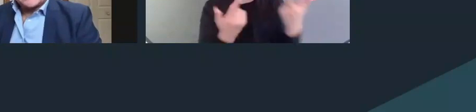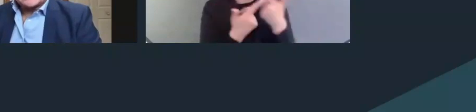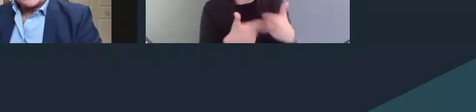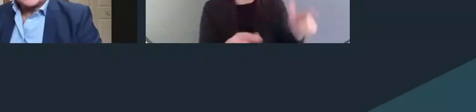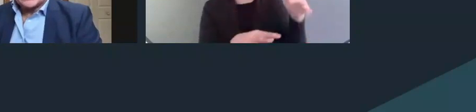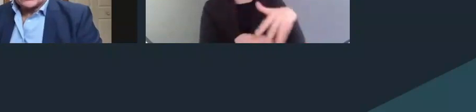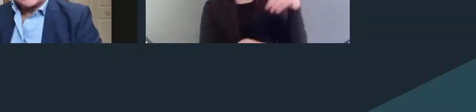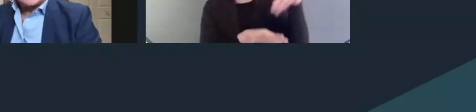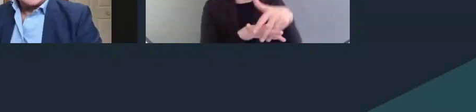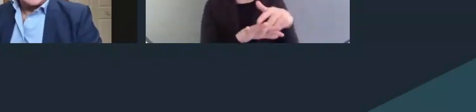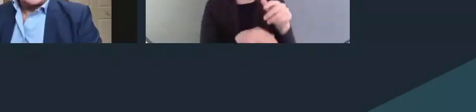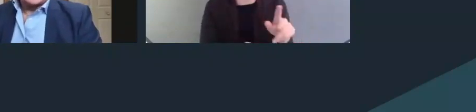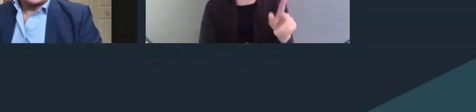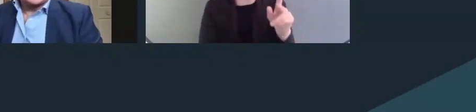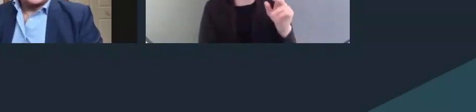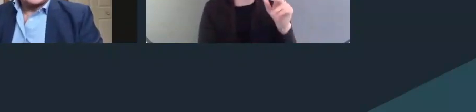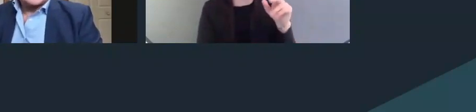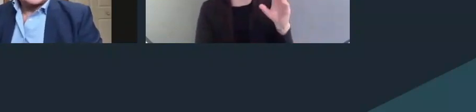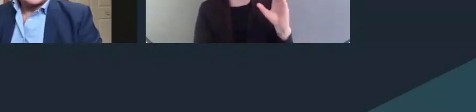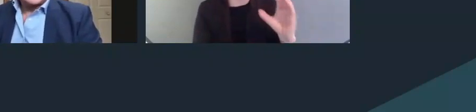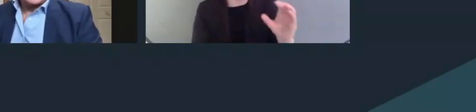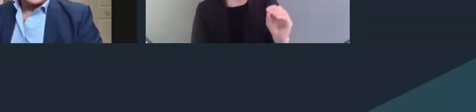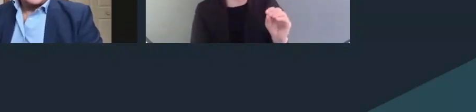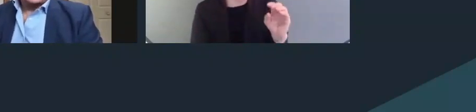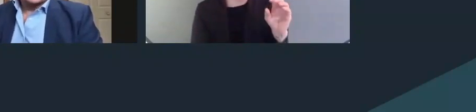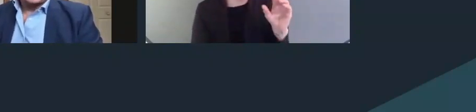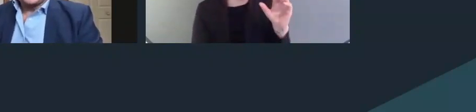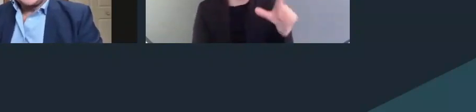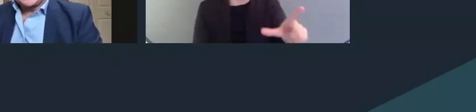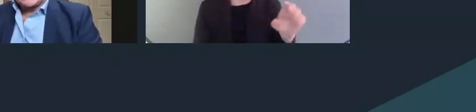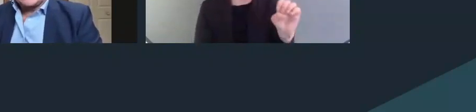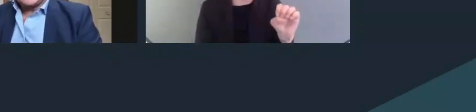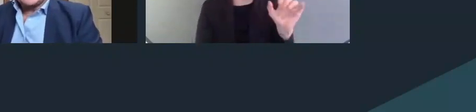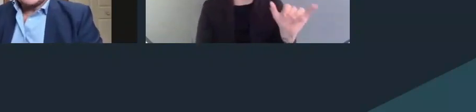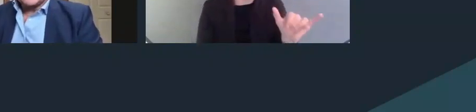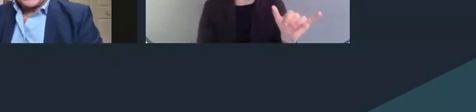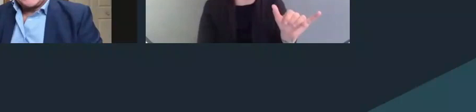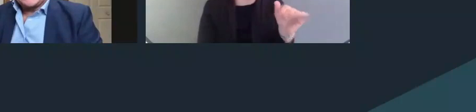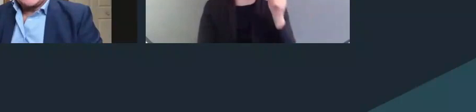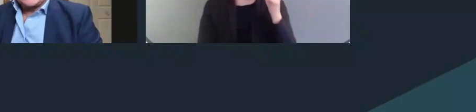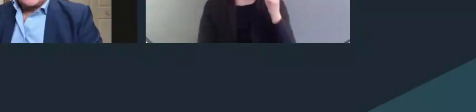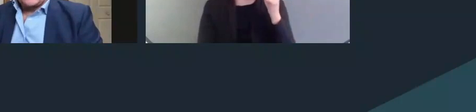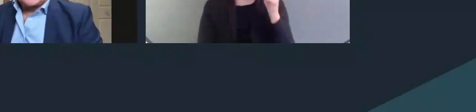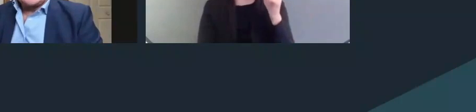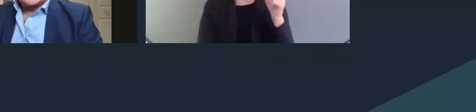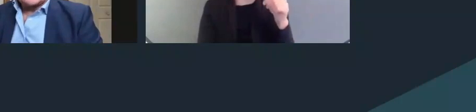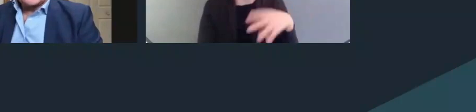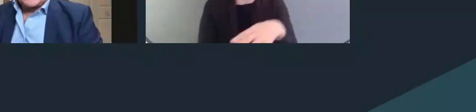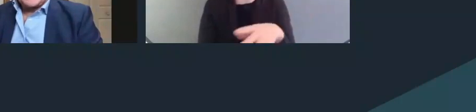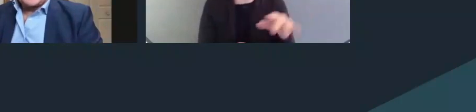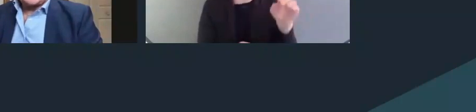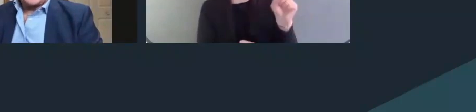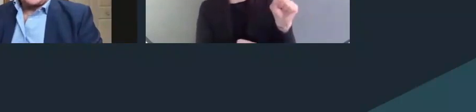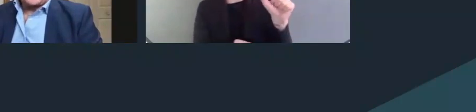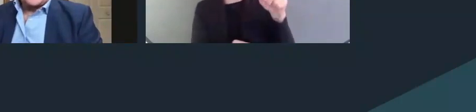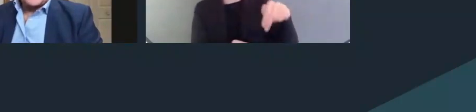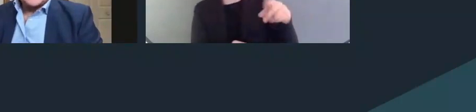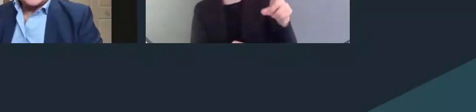to contact them and so on. I think for those of us who have some familiarity with social media or use social